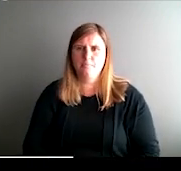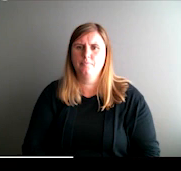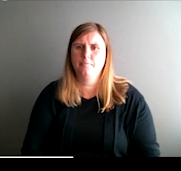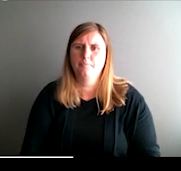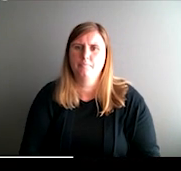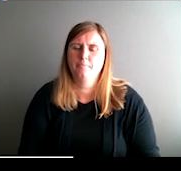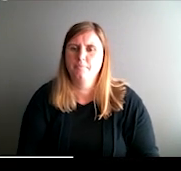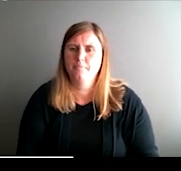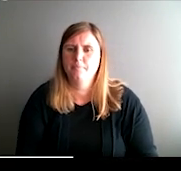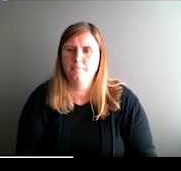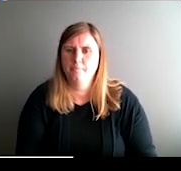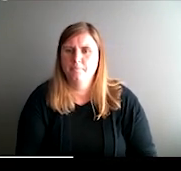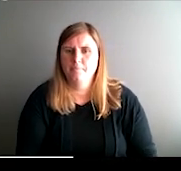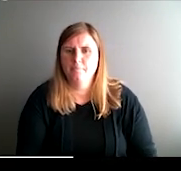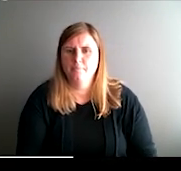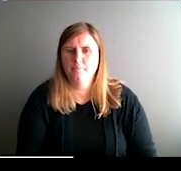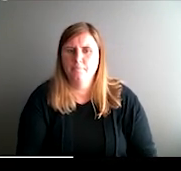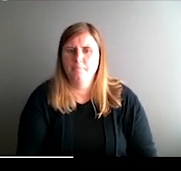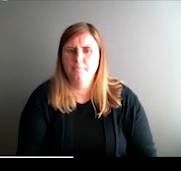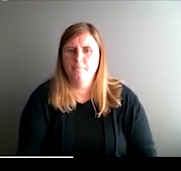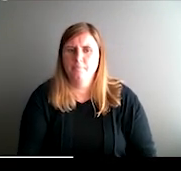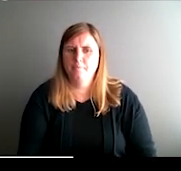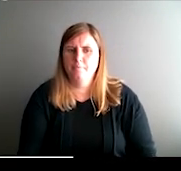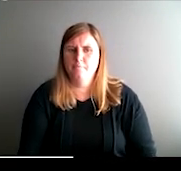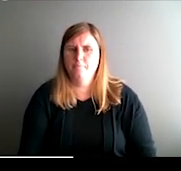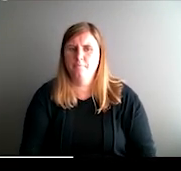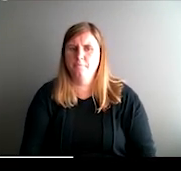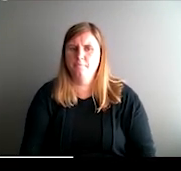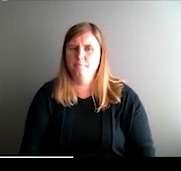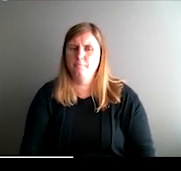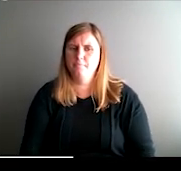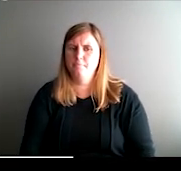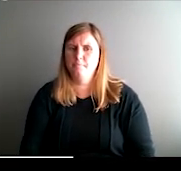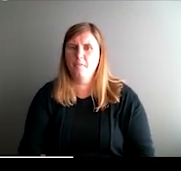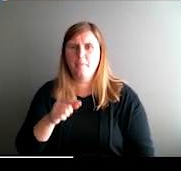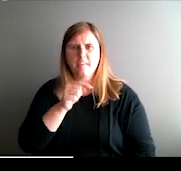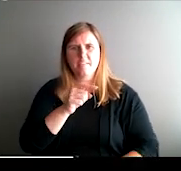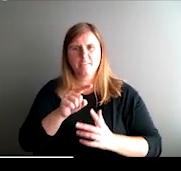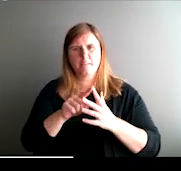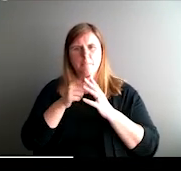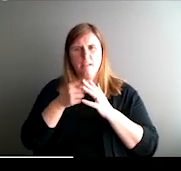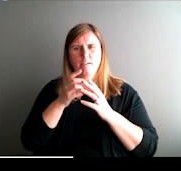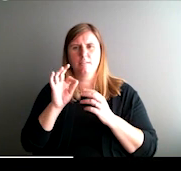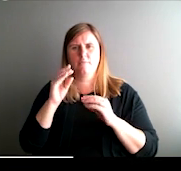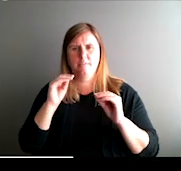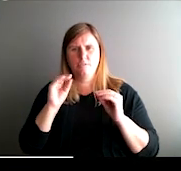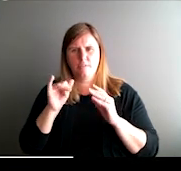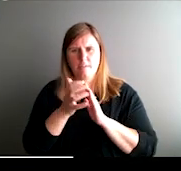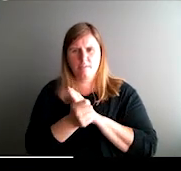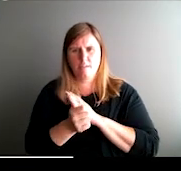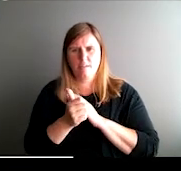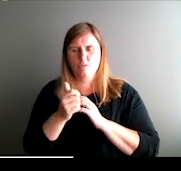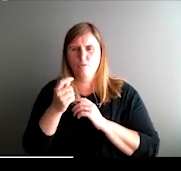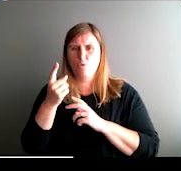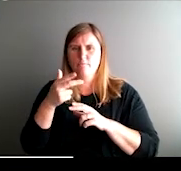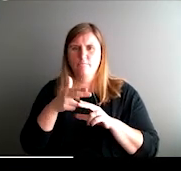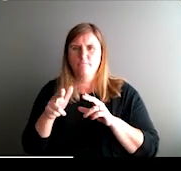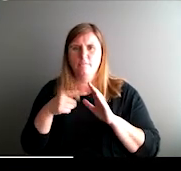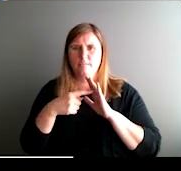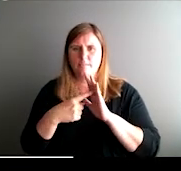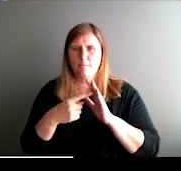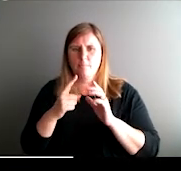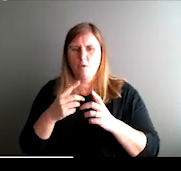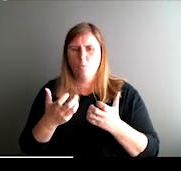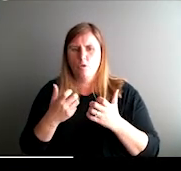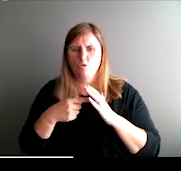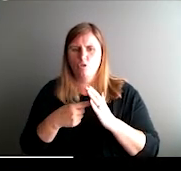from the grocery store. This is the very beginnings of teaching that skill. And it's a small example, but I wanted to